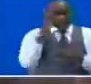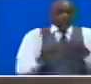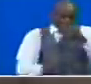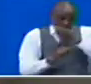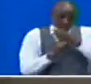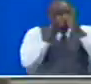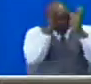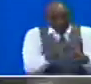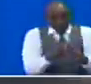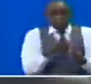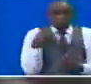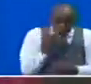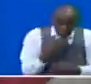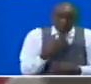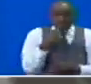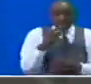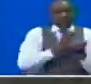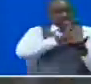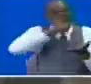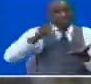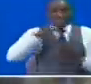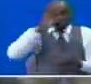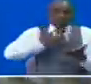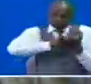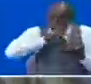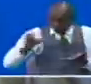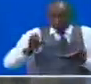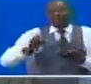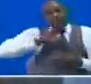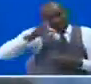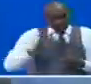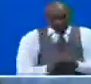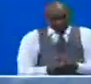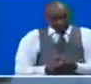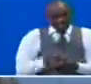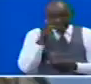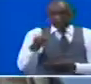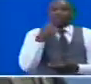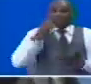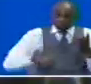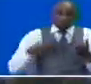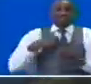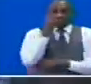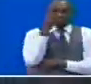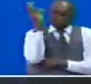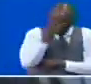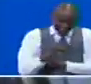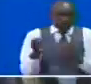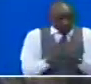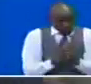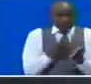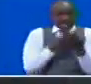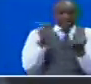presidential candidate who commits to allocate more resources to counties. Ruto is pushing to have 50% of the country's